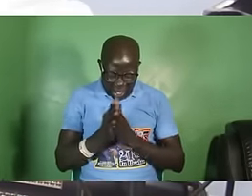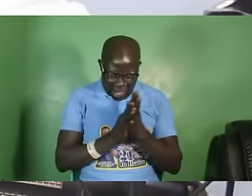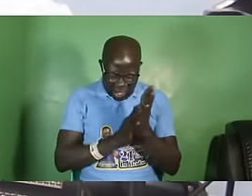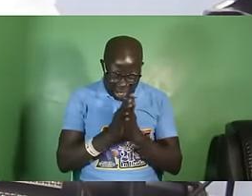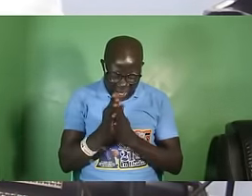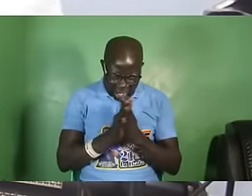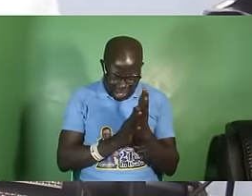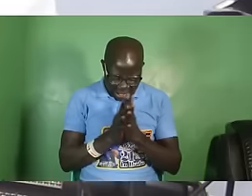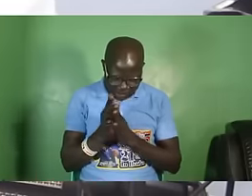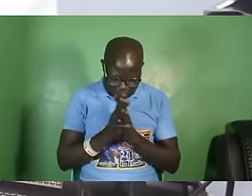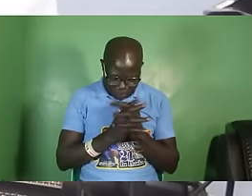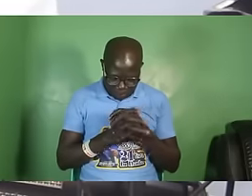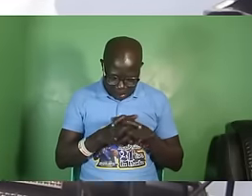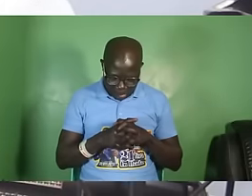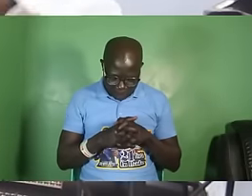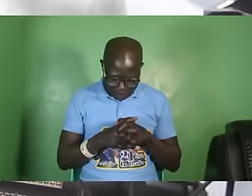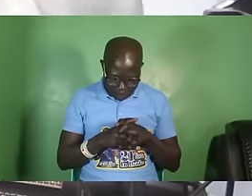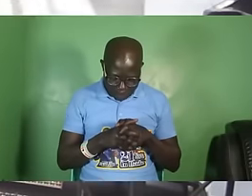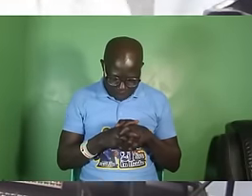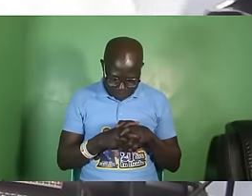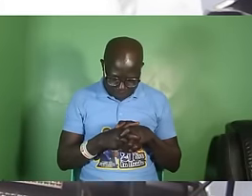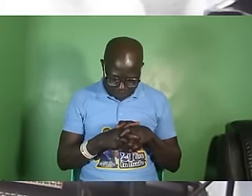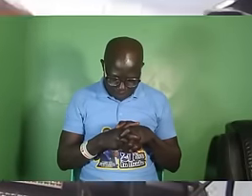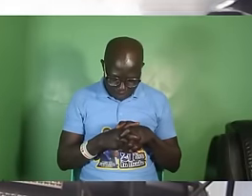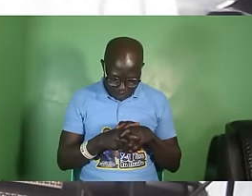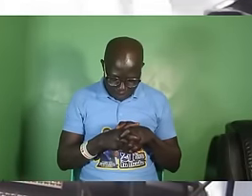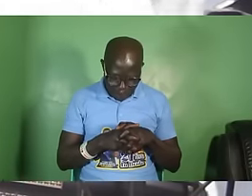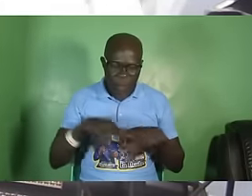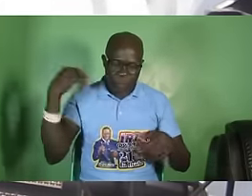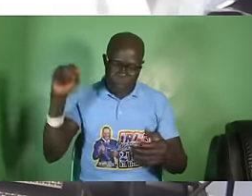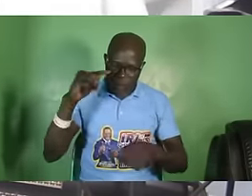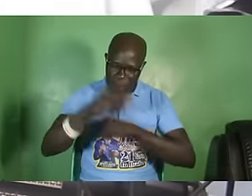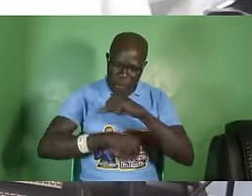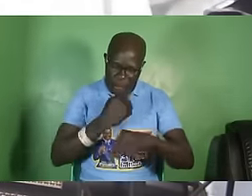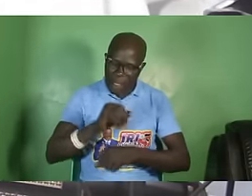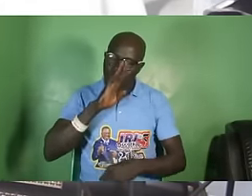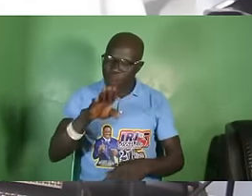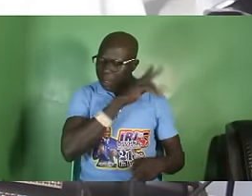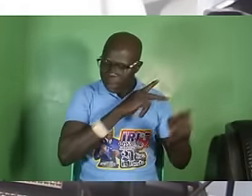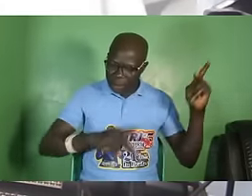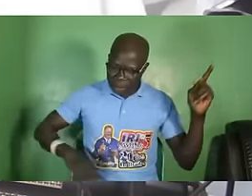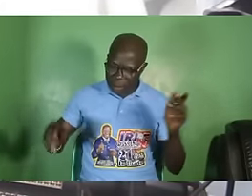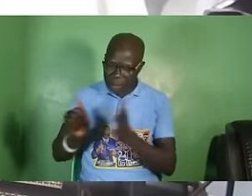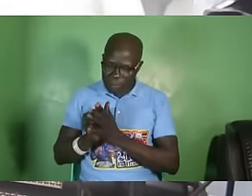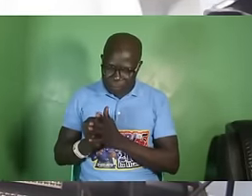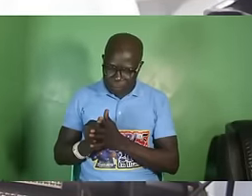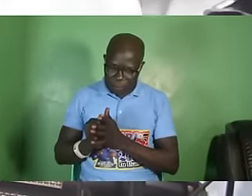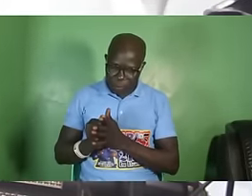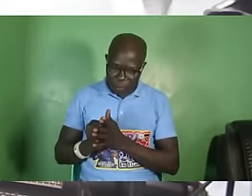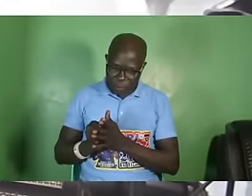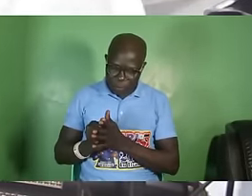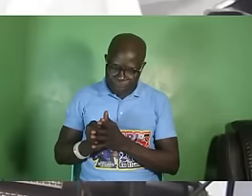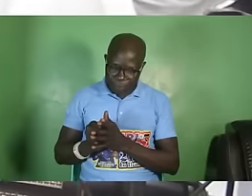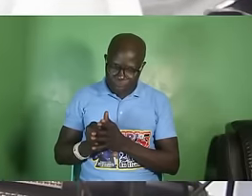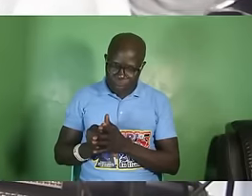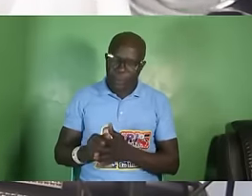made. Oh, yes. You are not to be a C-Jobber. Oh, do to one best in the job. Yeah, you begin to ask us. Yes. Oh, be only the O'Kelly of a Judas. And